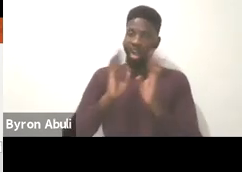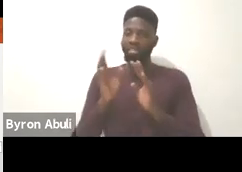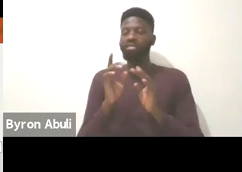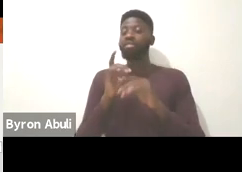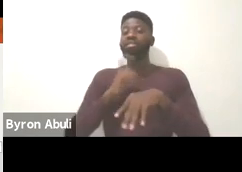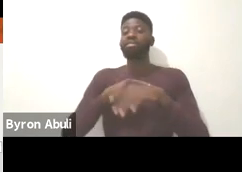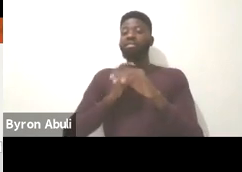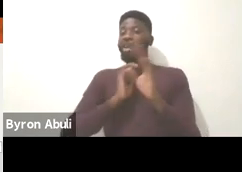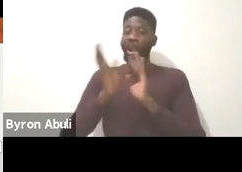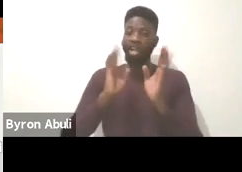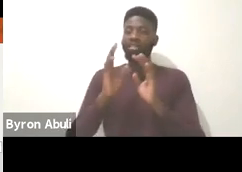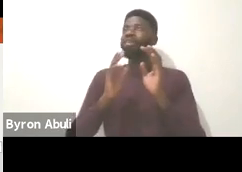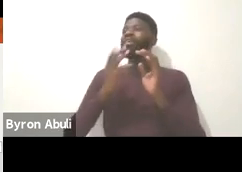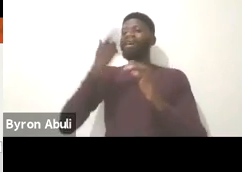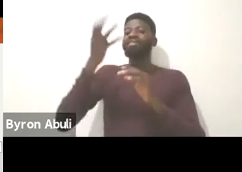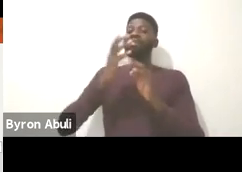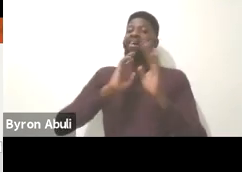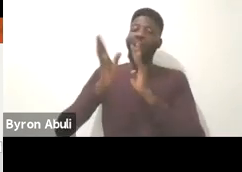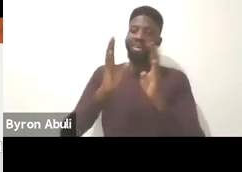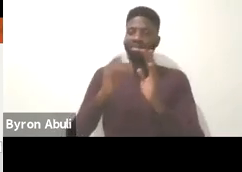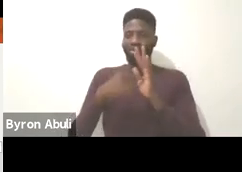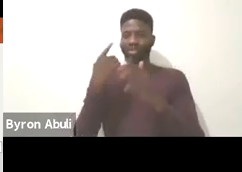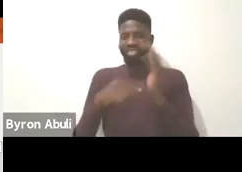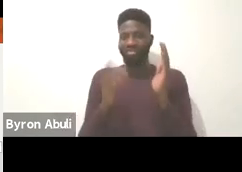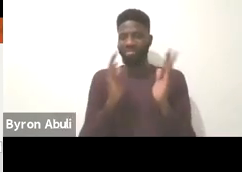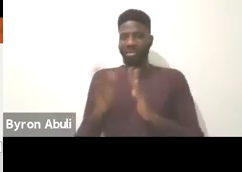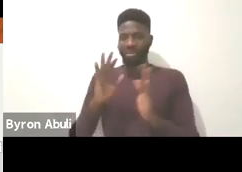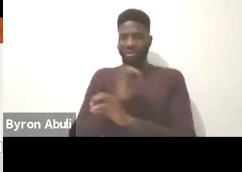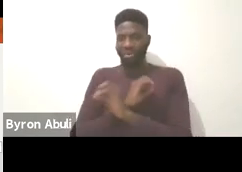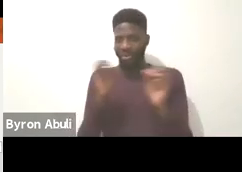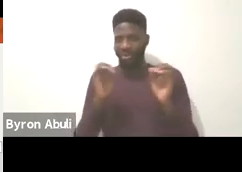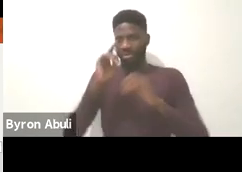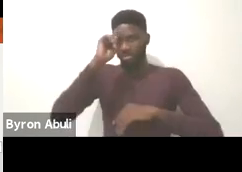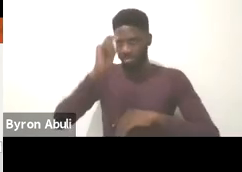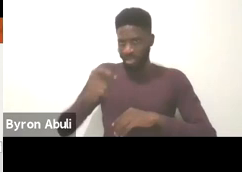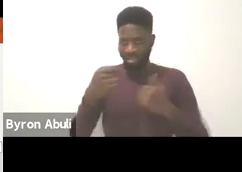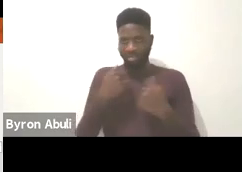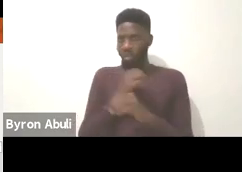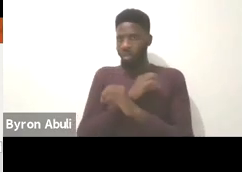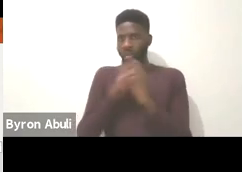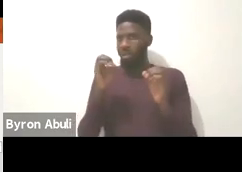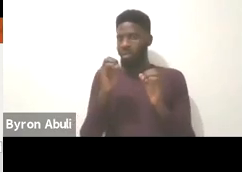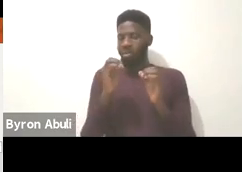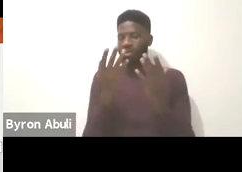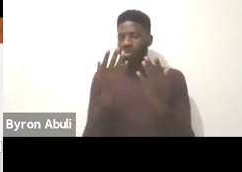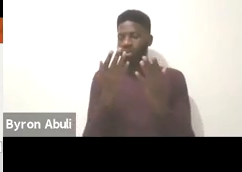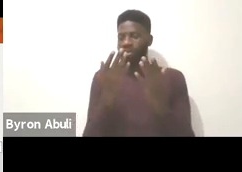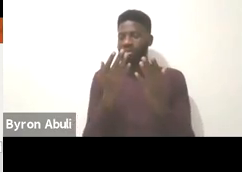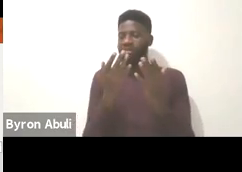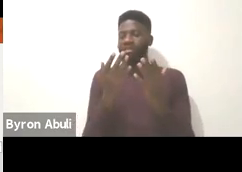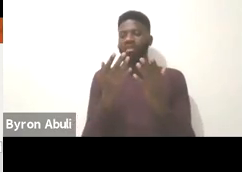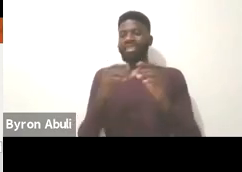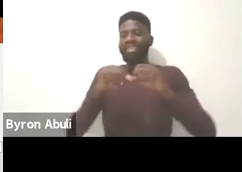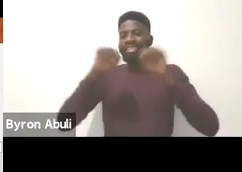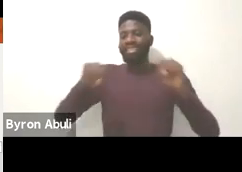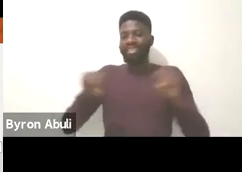answering inakuonyeshana hauna mpangilio, si ndio? Just you don't have respect for structures, or you do not have respect